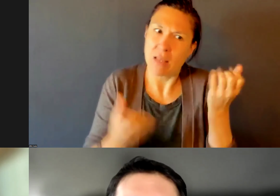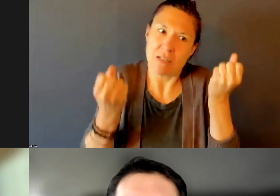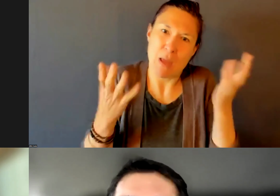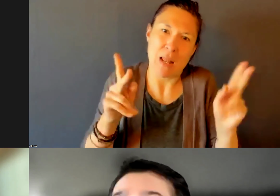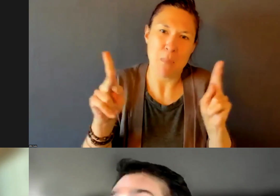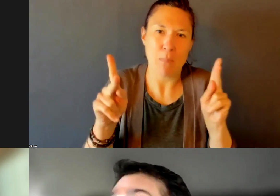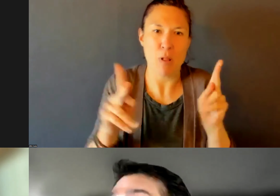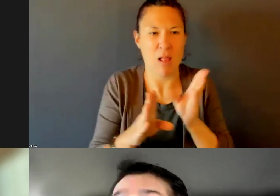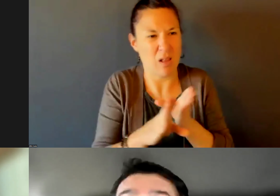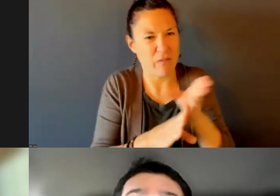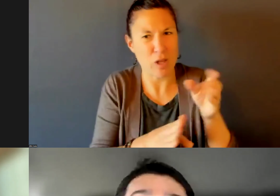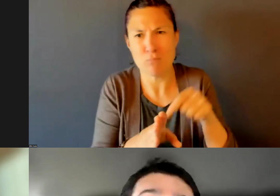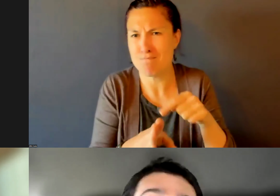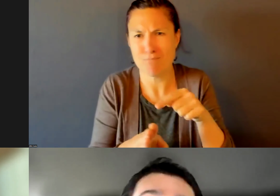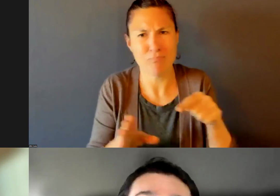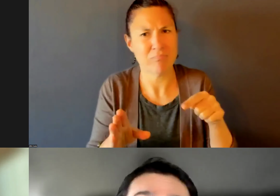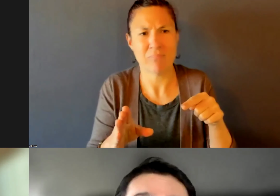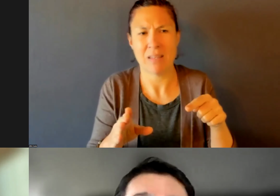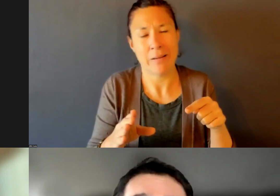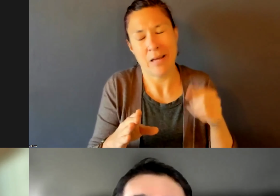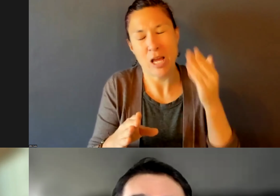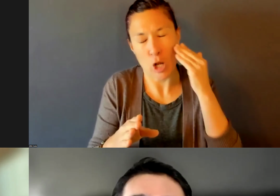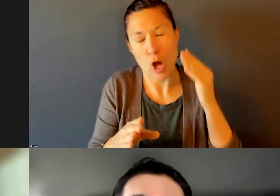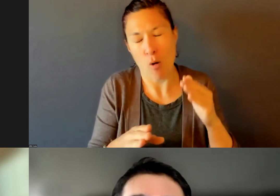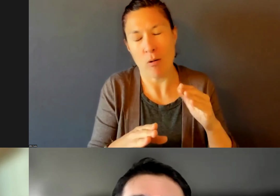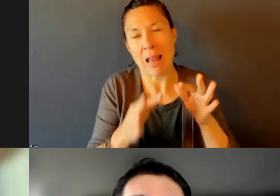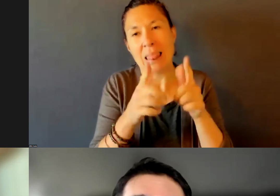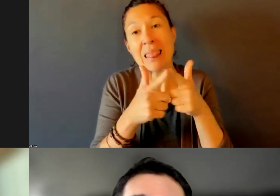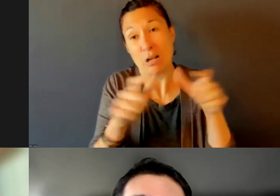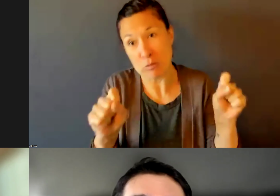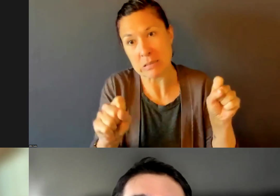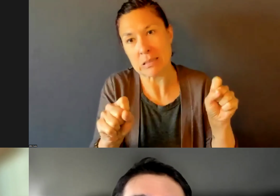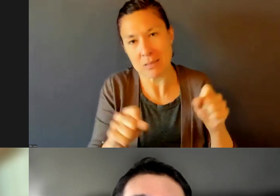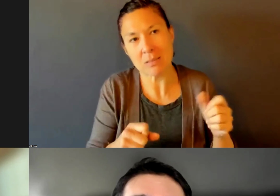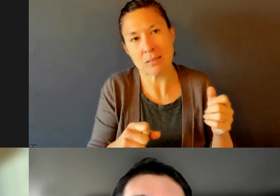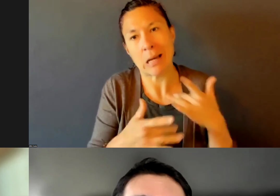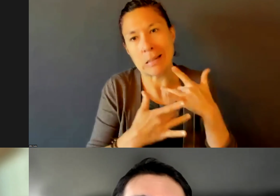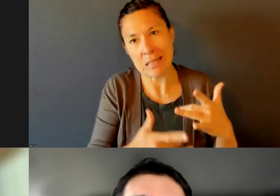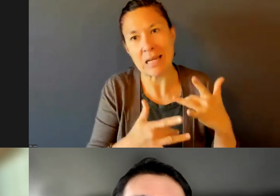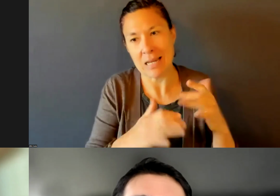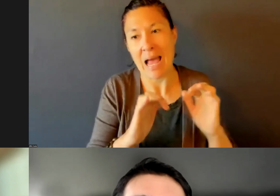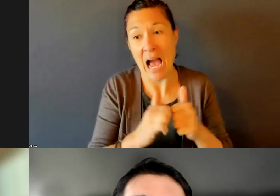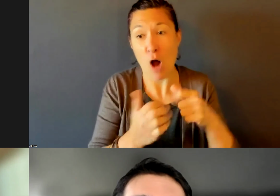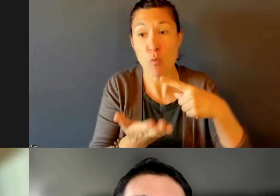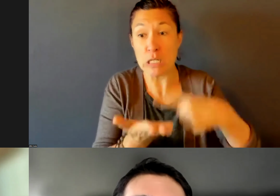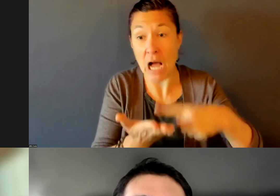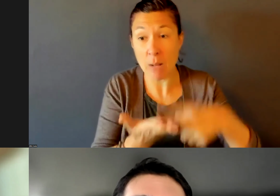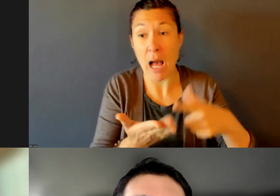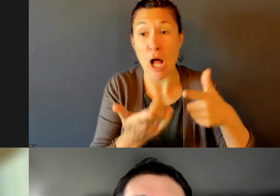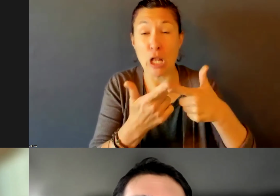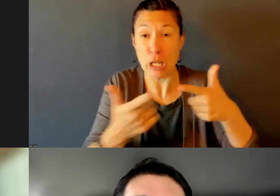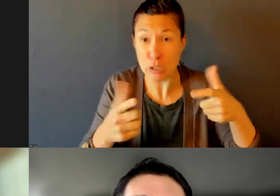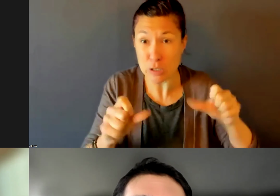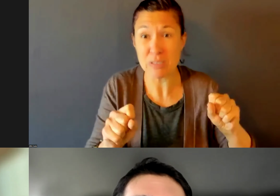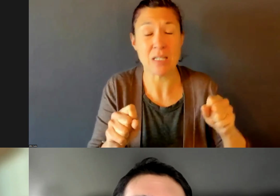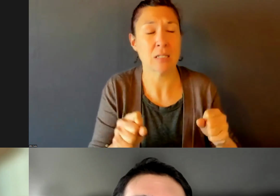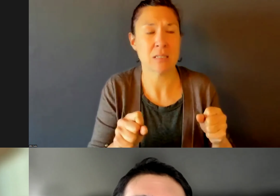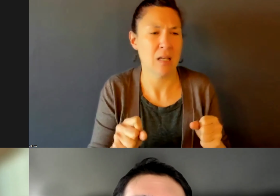is kind of by default, we look at different languages of the world, and so I think that that's not an